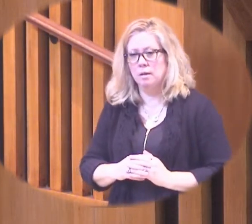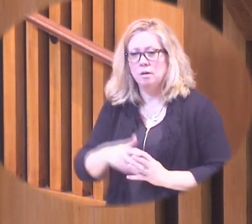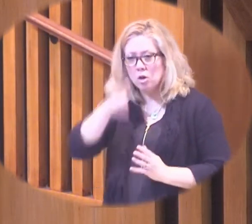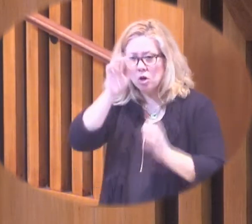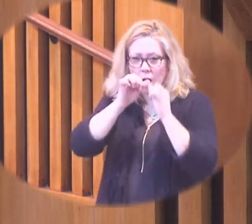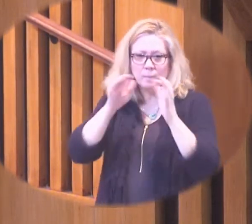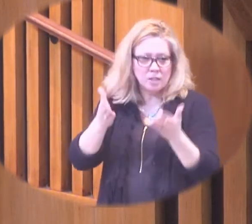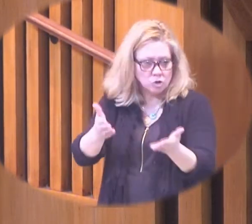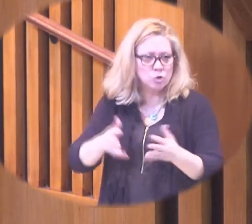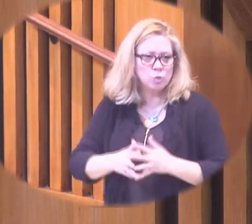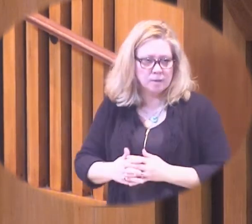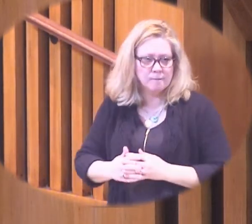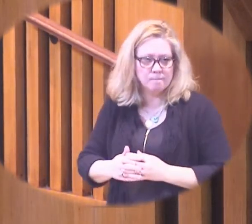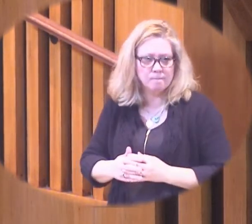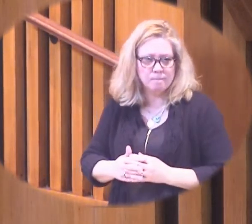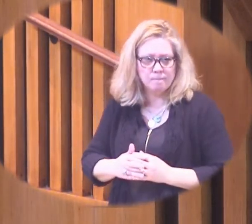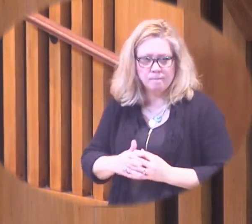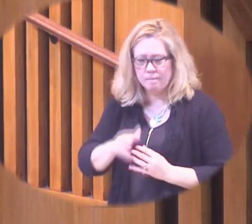God bless you.